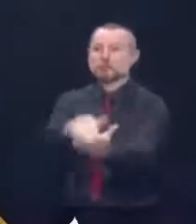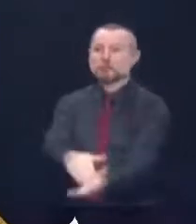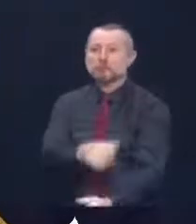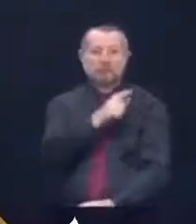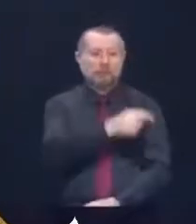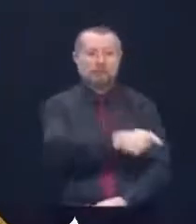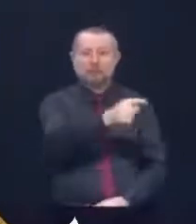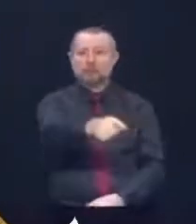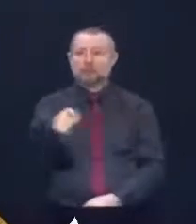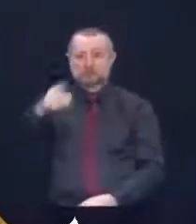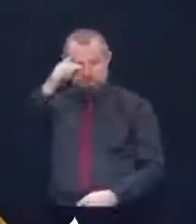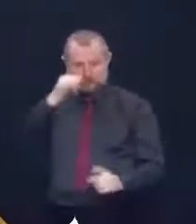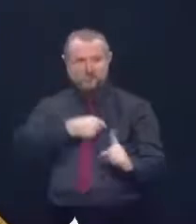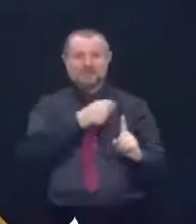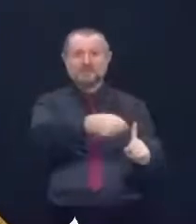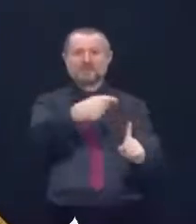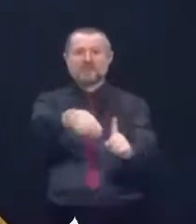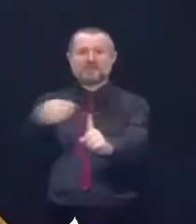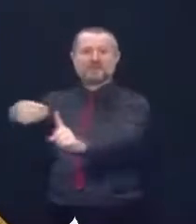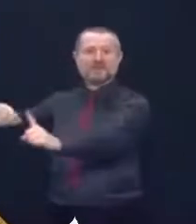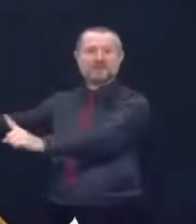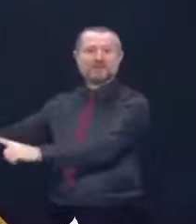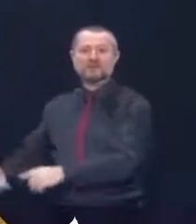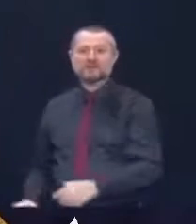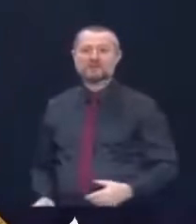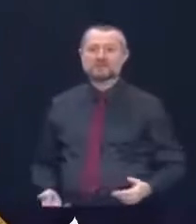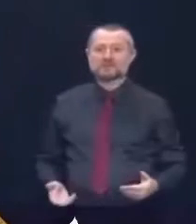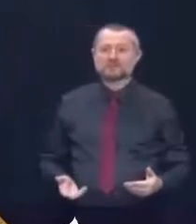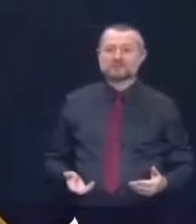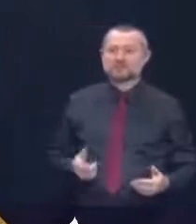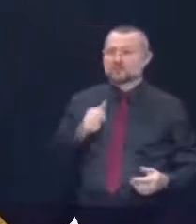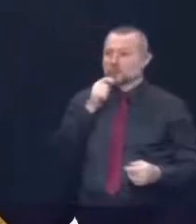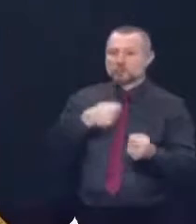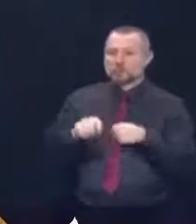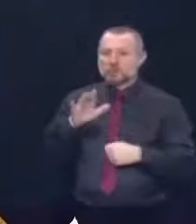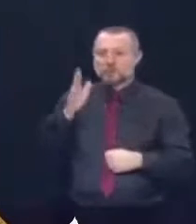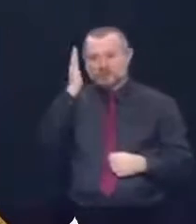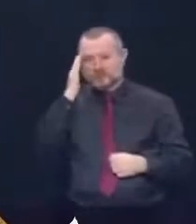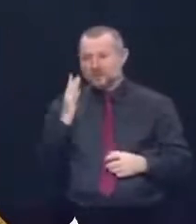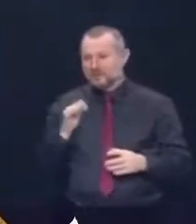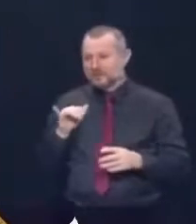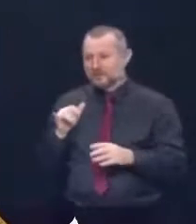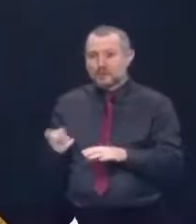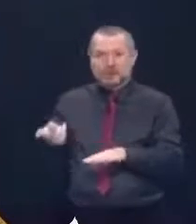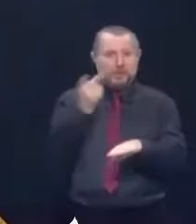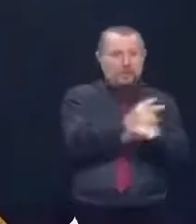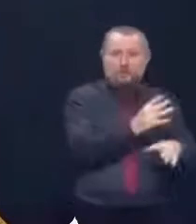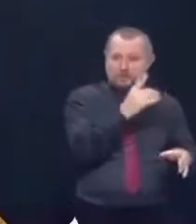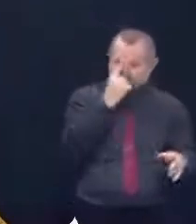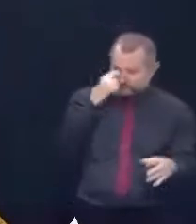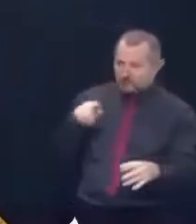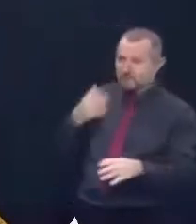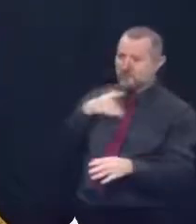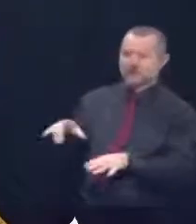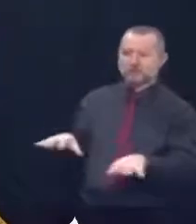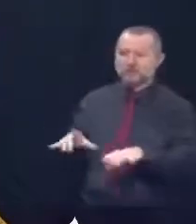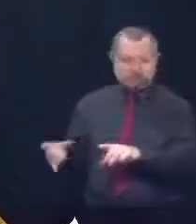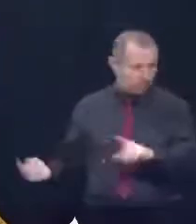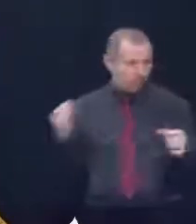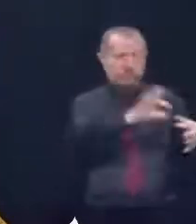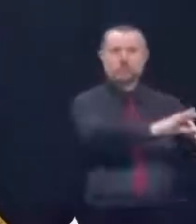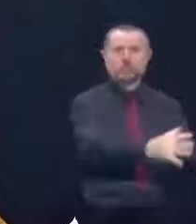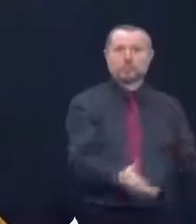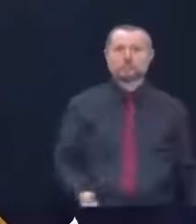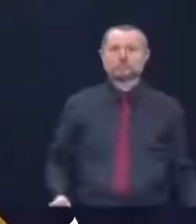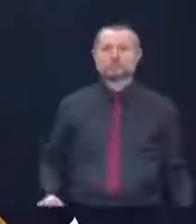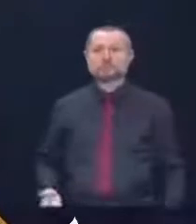the 1199 member who has to come and change your bedding. because of your actions. It's not like your actions